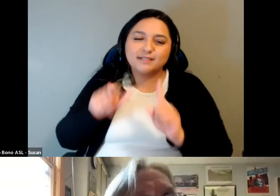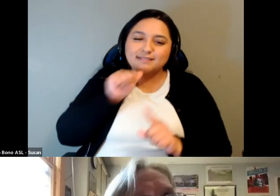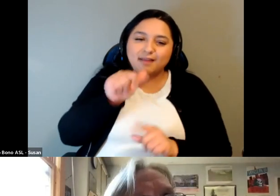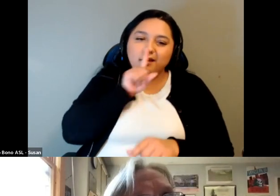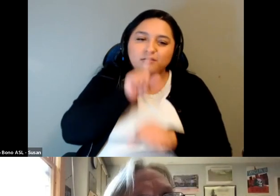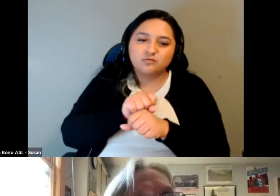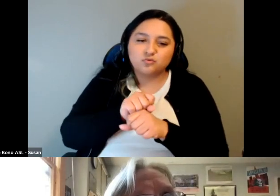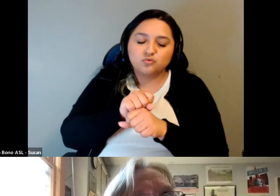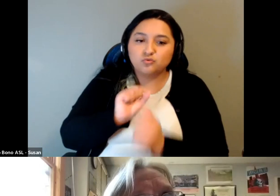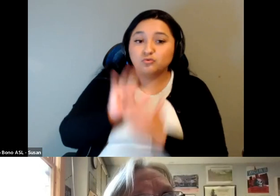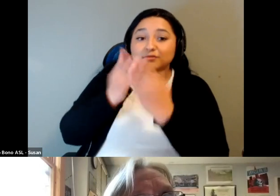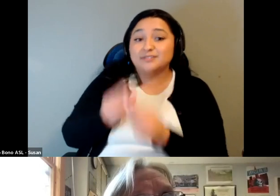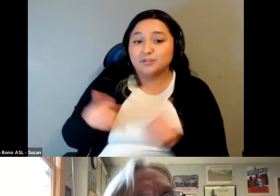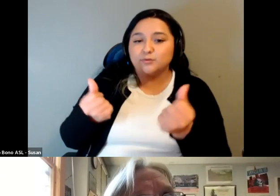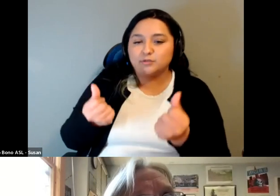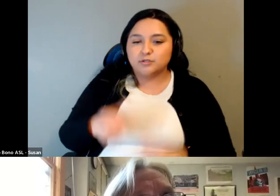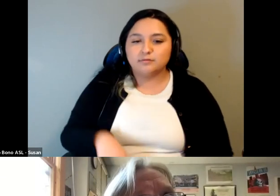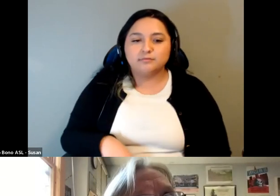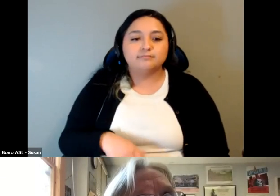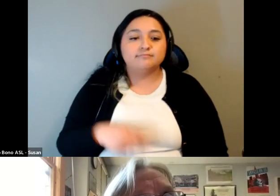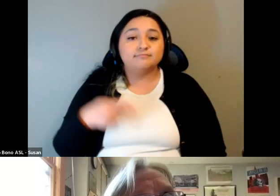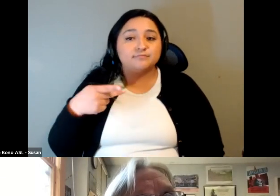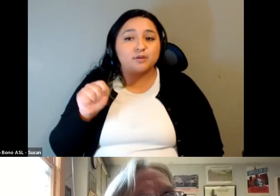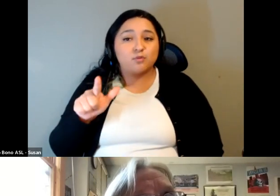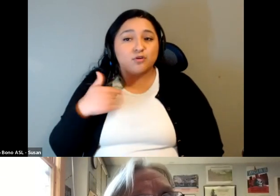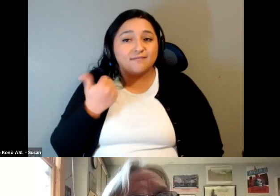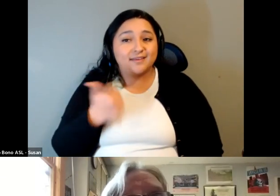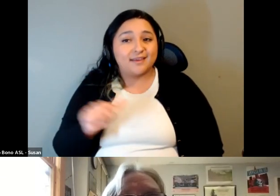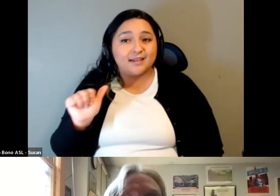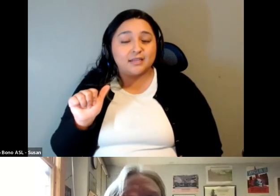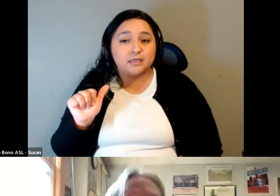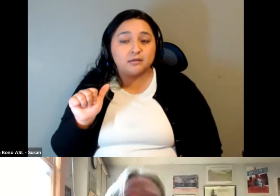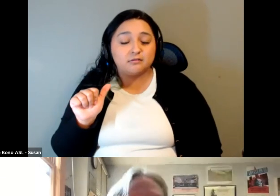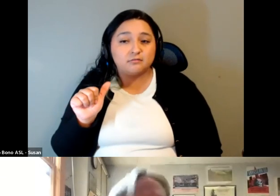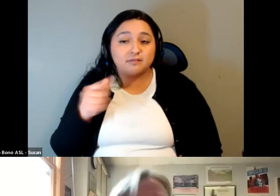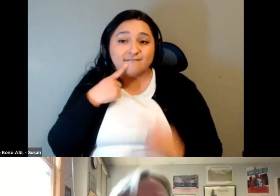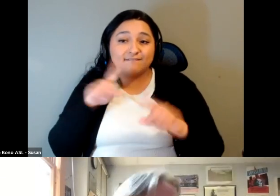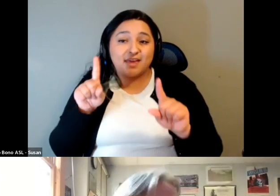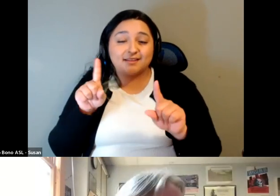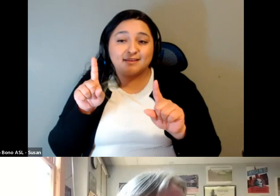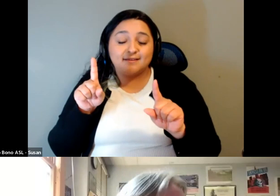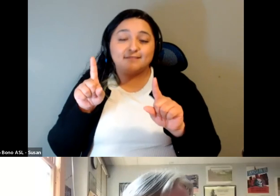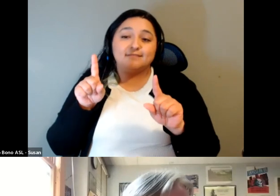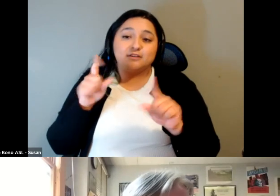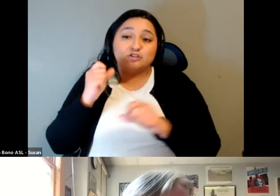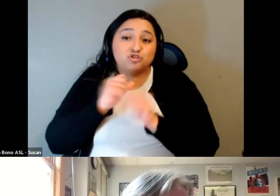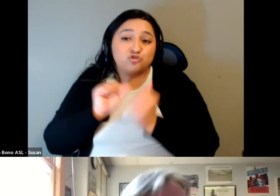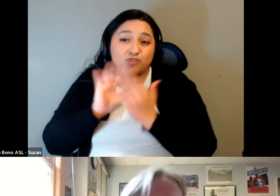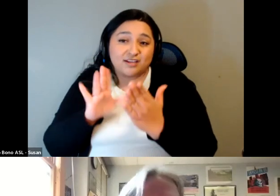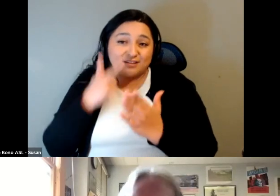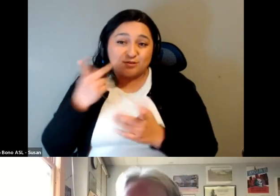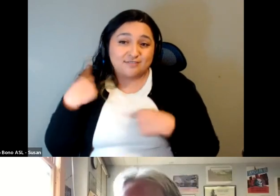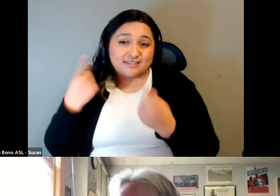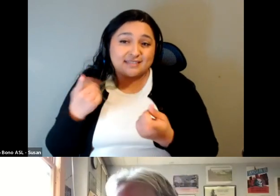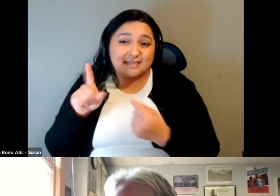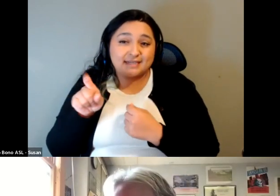Paul, any effective organizing strategies you've seen towards combating NIMBYism, this narrative? What